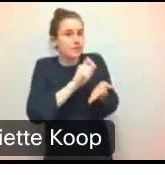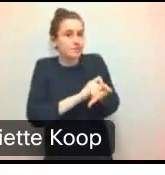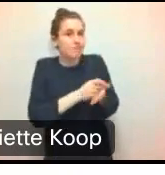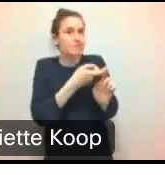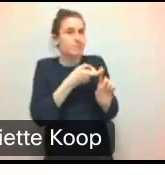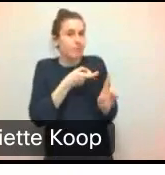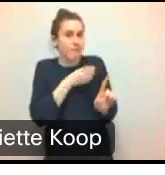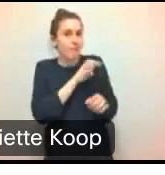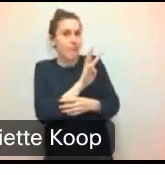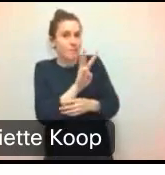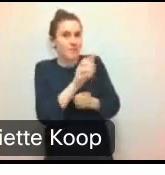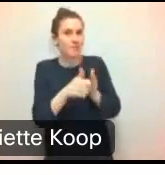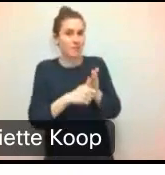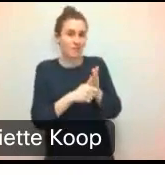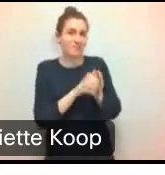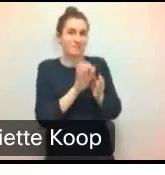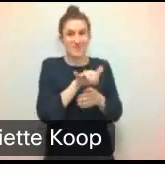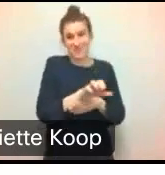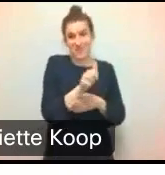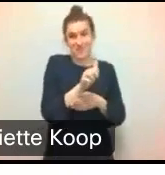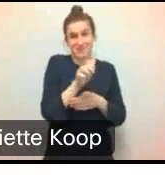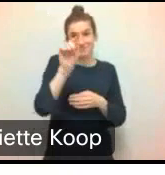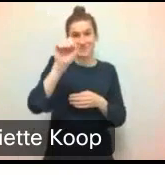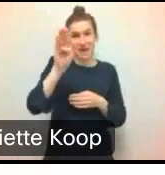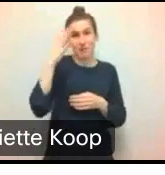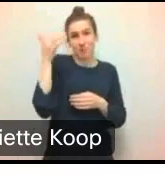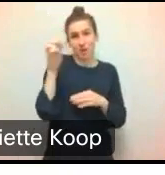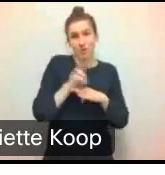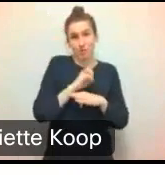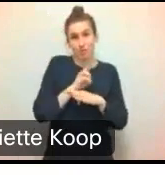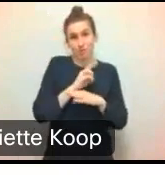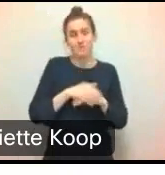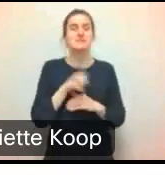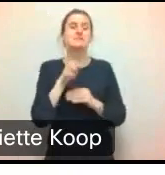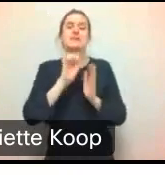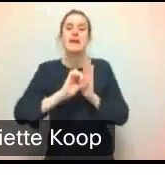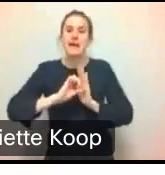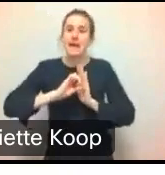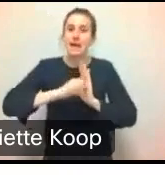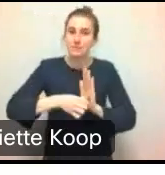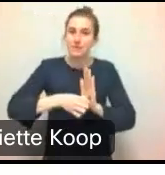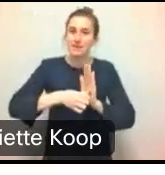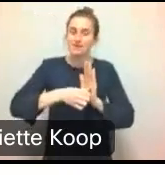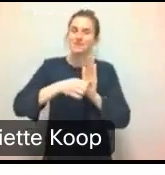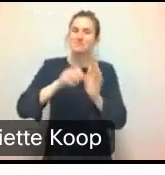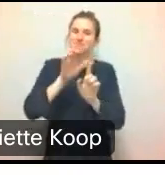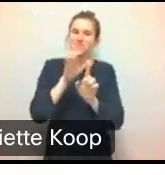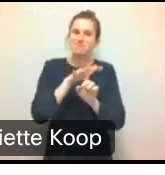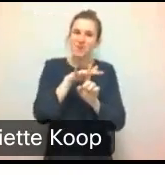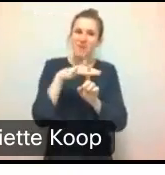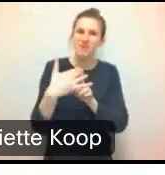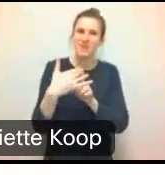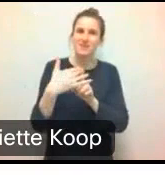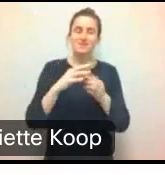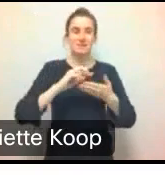article. That's what the other tabs are for. It's an emphasis on context. So instead of doing